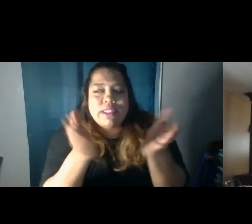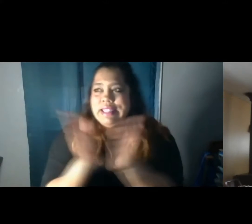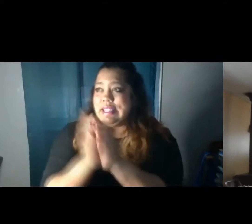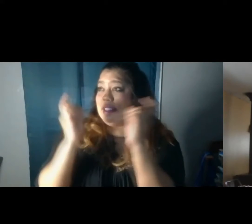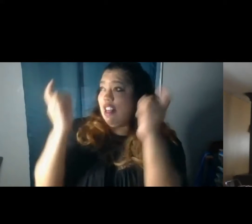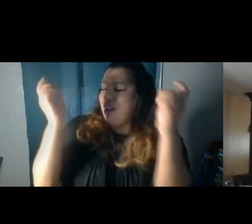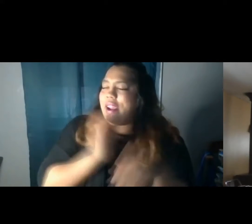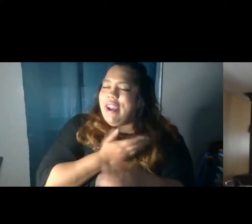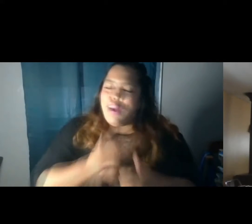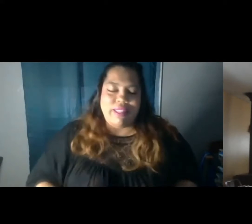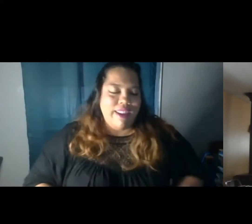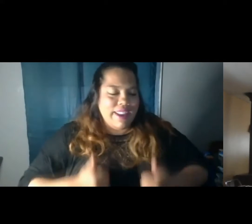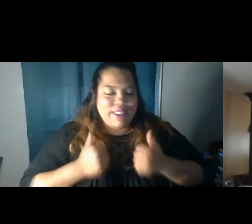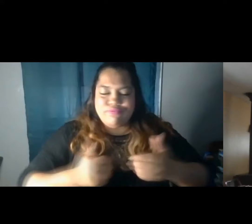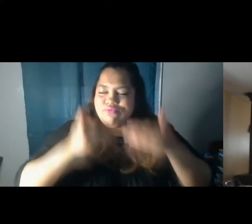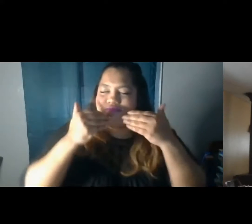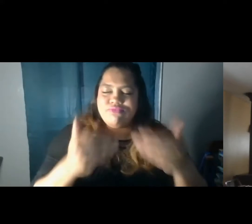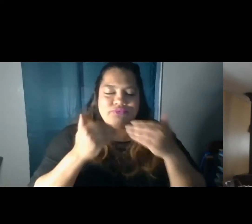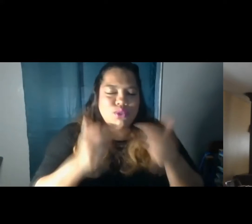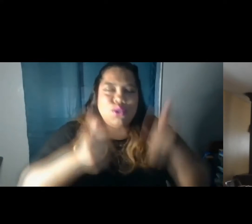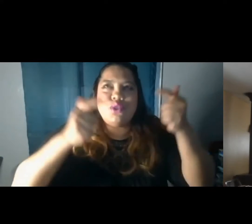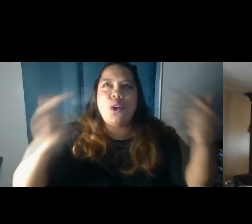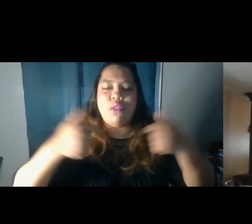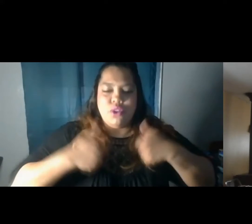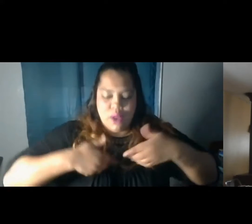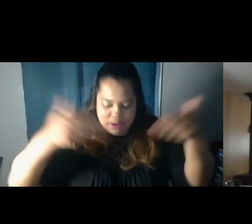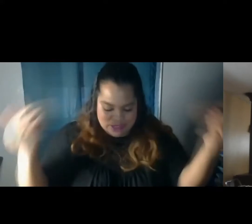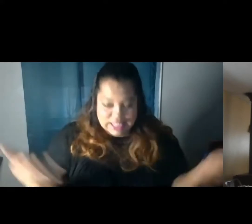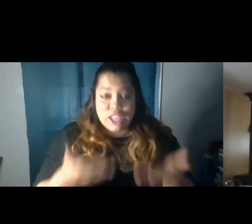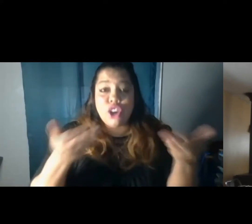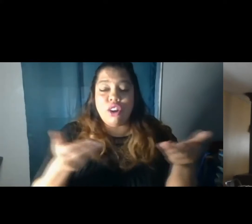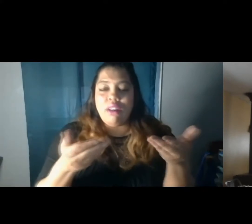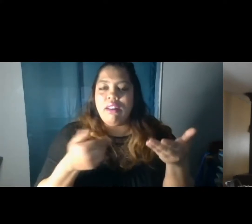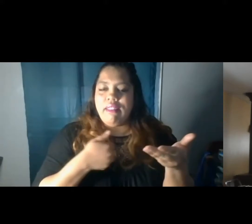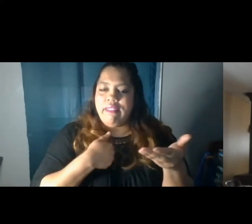grateful for being here. I release this, and so it is.